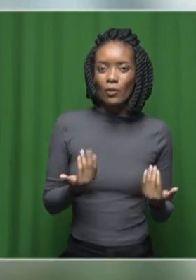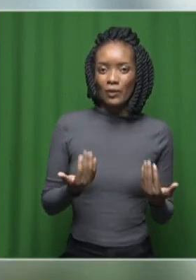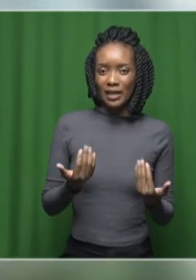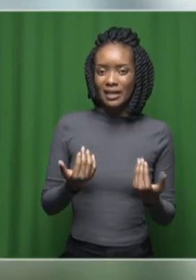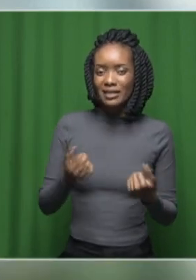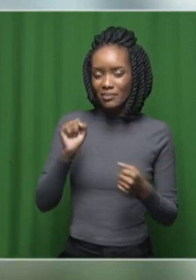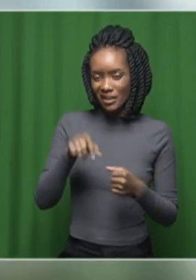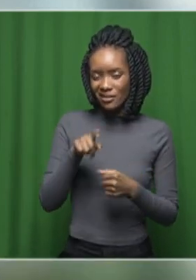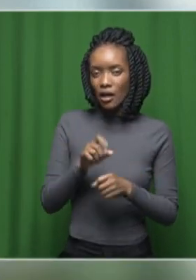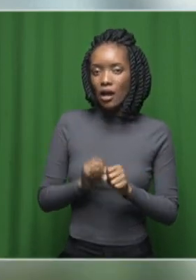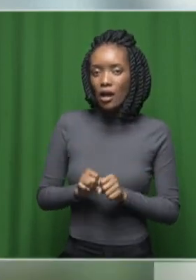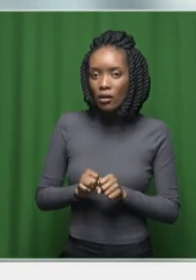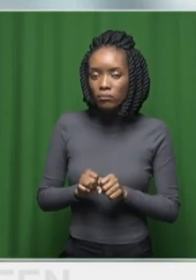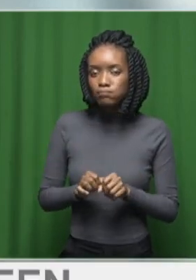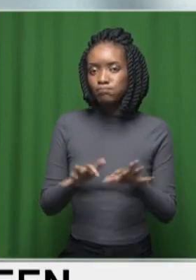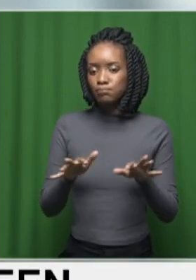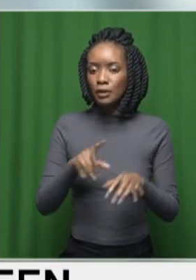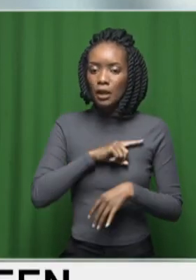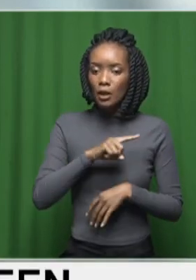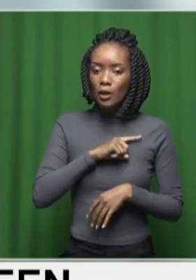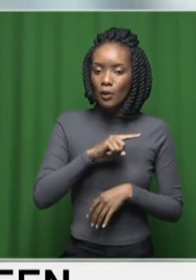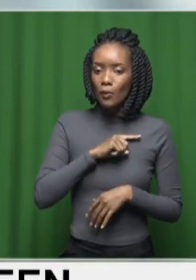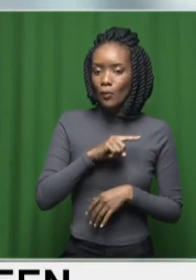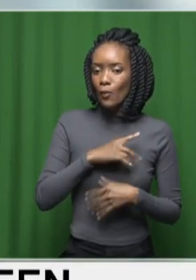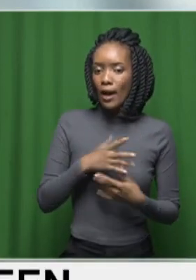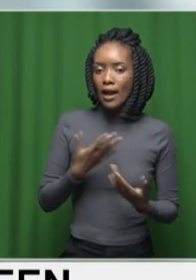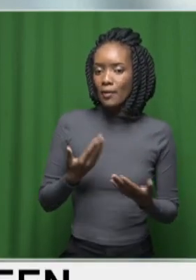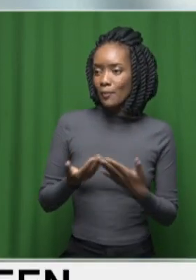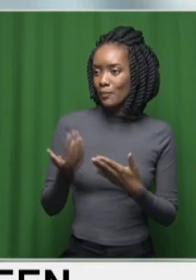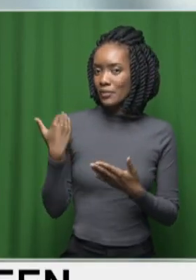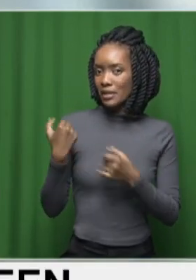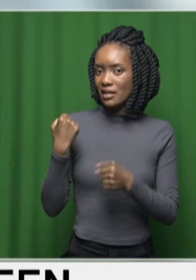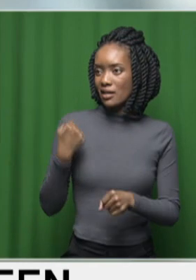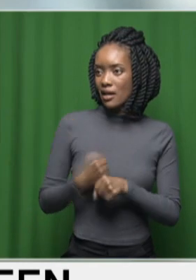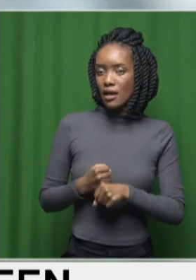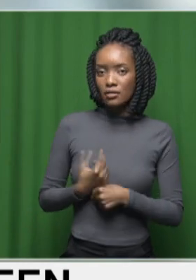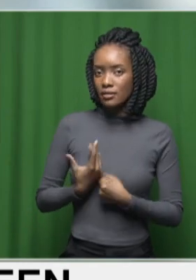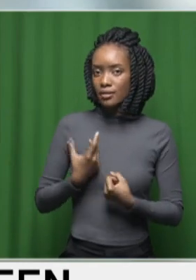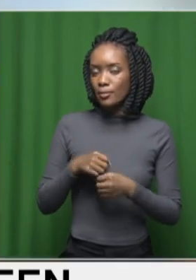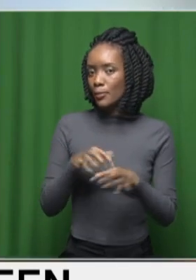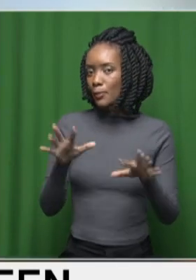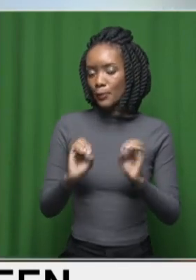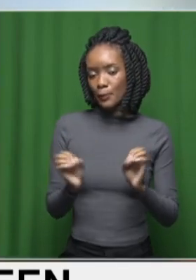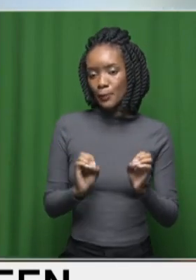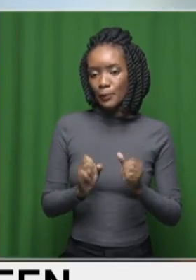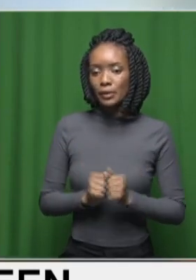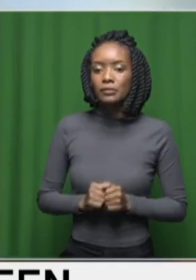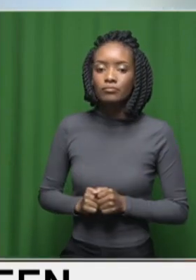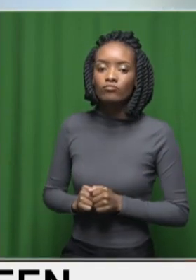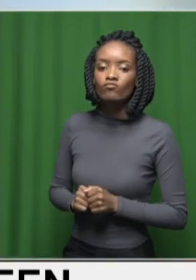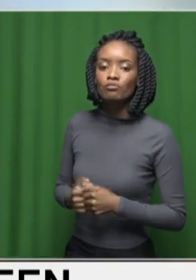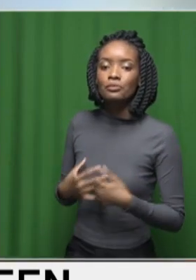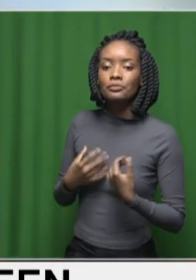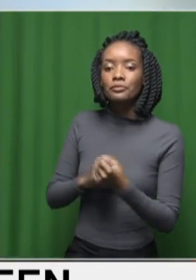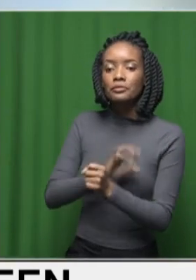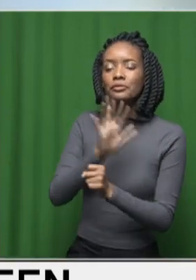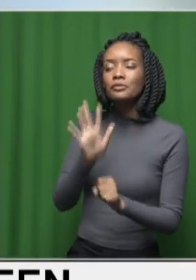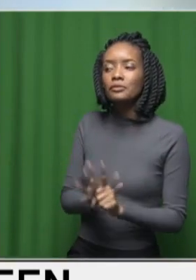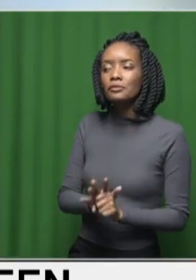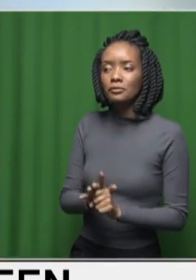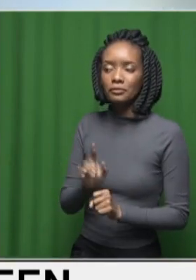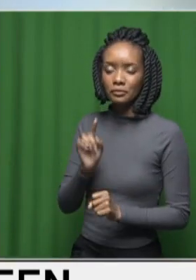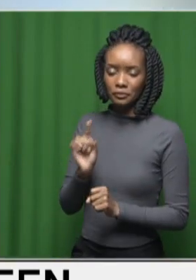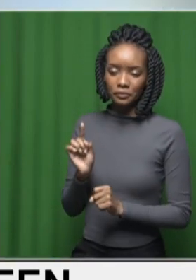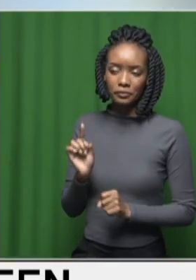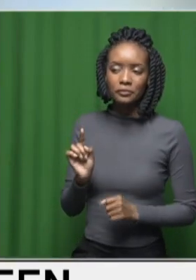in these viral infections because we haven't had a lot of transmission over the past years. And just touching on COVID-19 there,